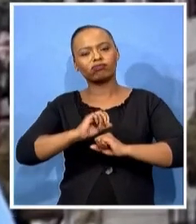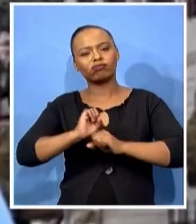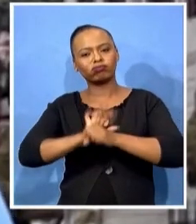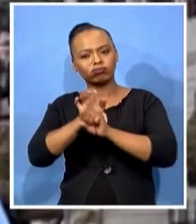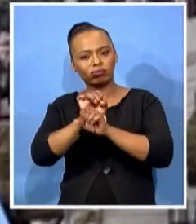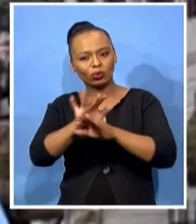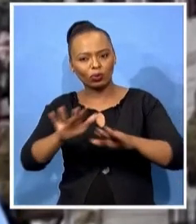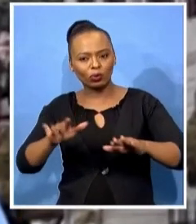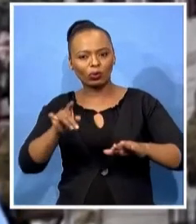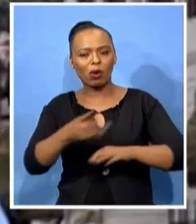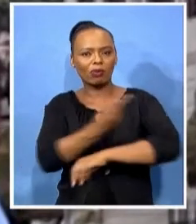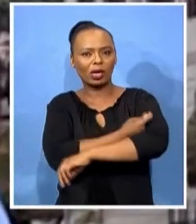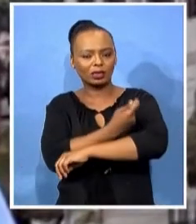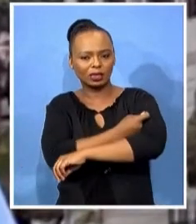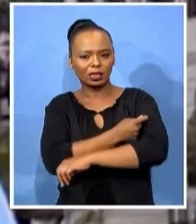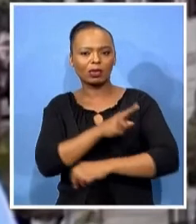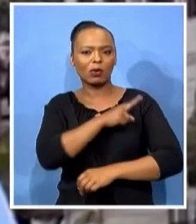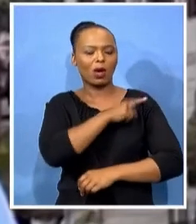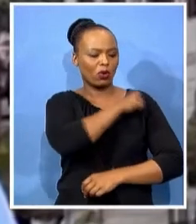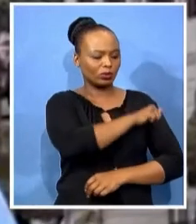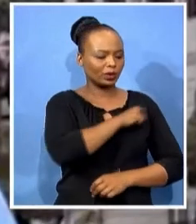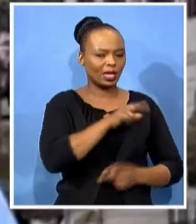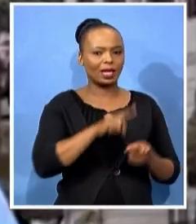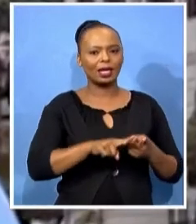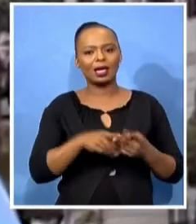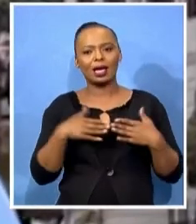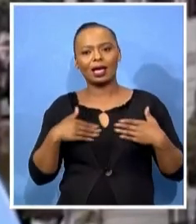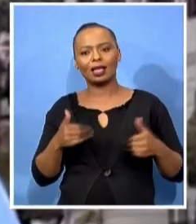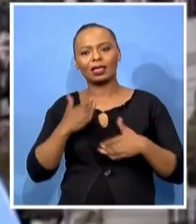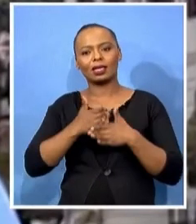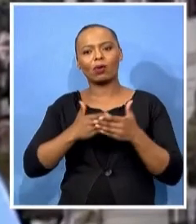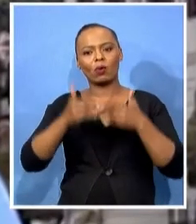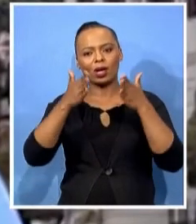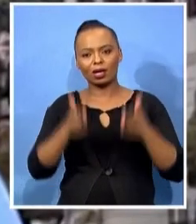workers in the country will be conveyed to Africans.